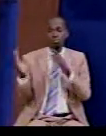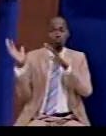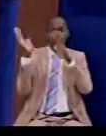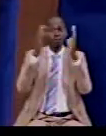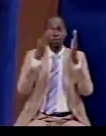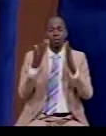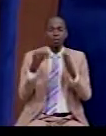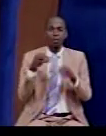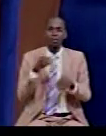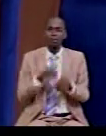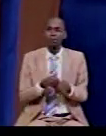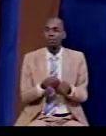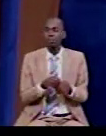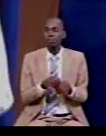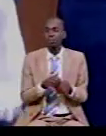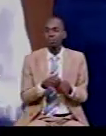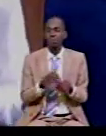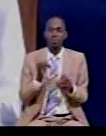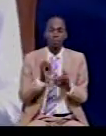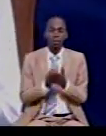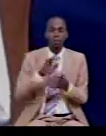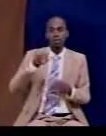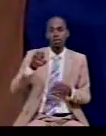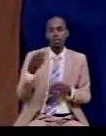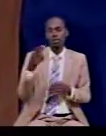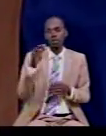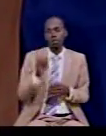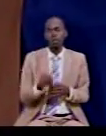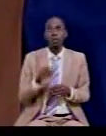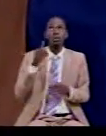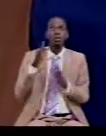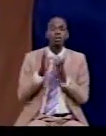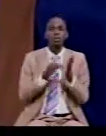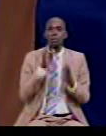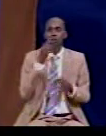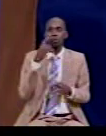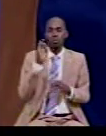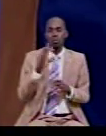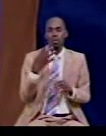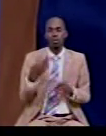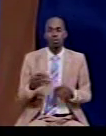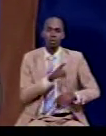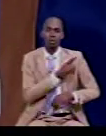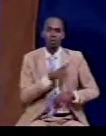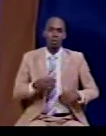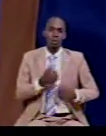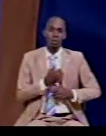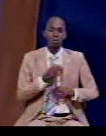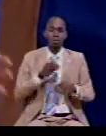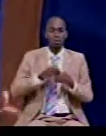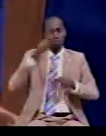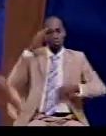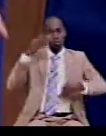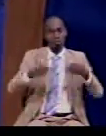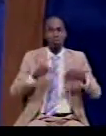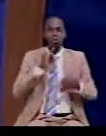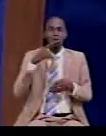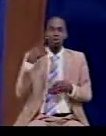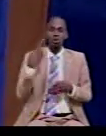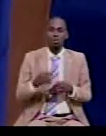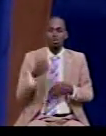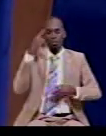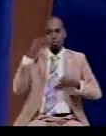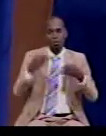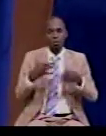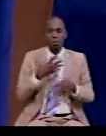commander of the Lord's army. In Judges, he's our great judge and lawgiver. And in Ruth, he's our kinsman redeemer. In 1st and 2nd Samuel, Jesus